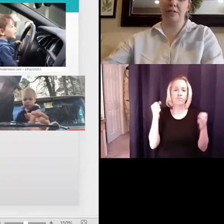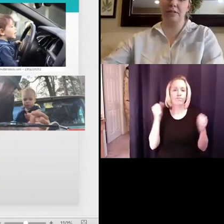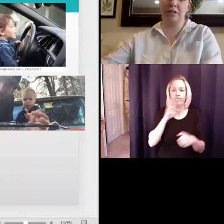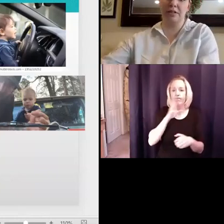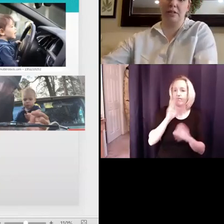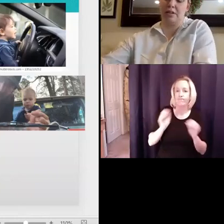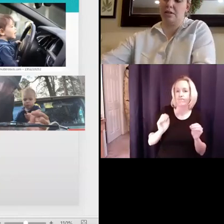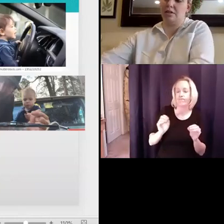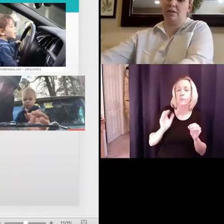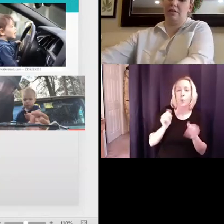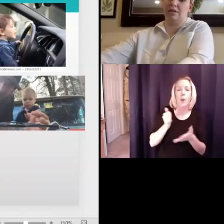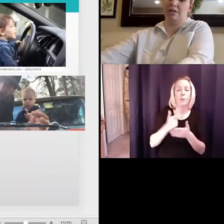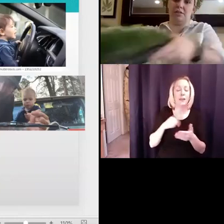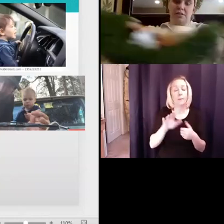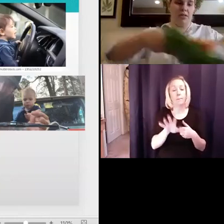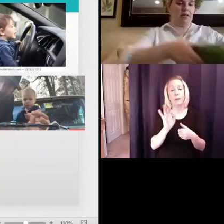helps